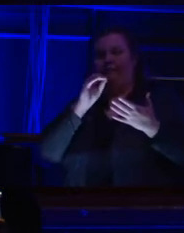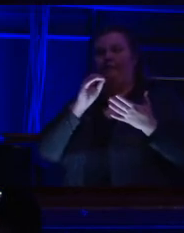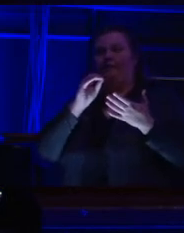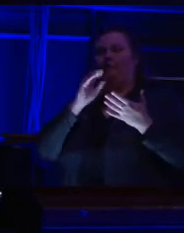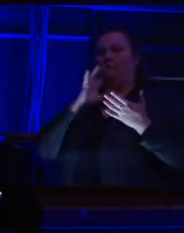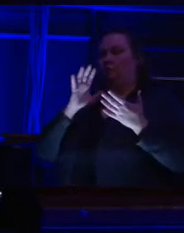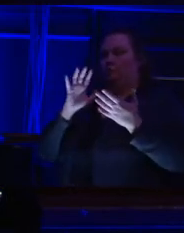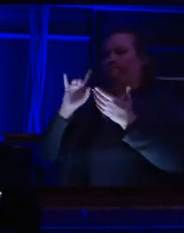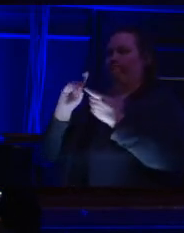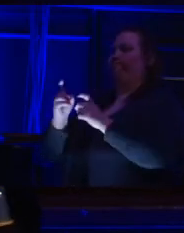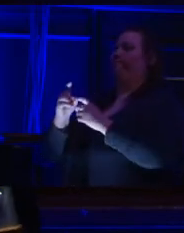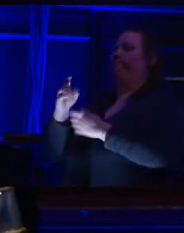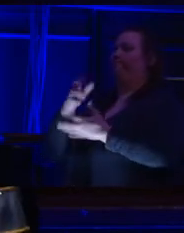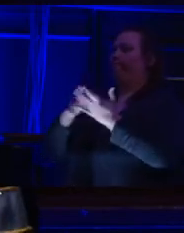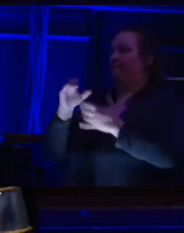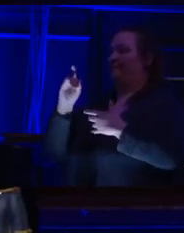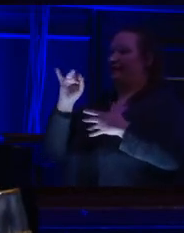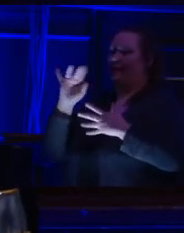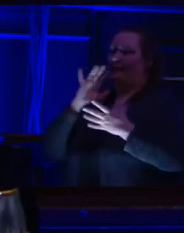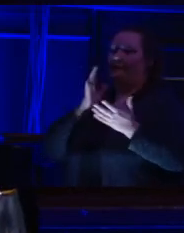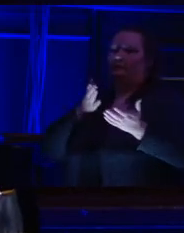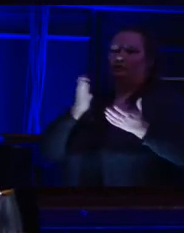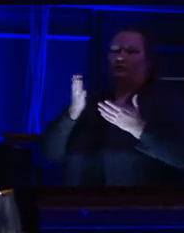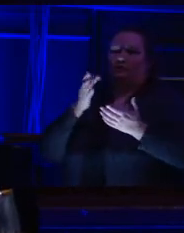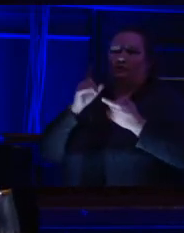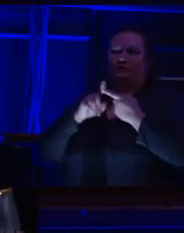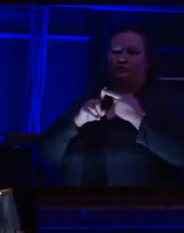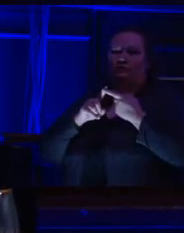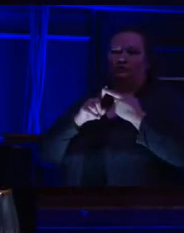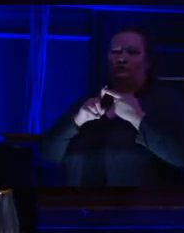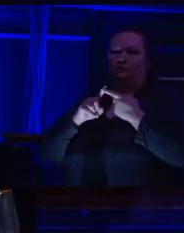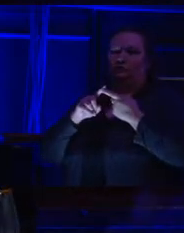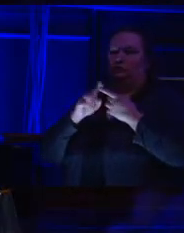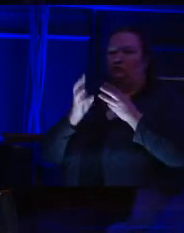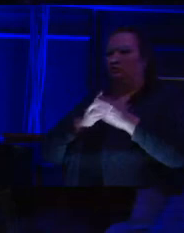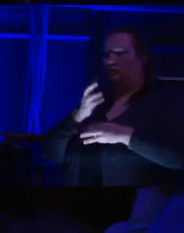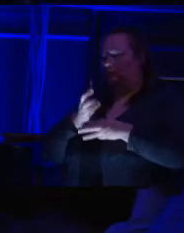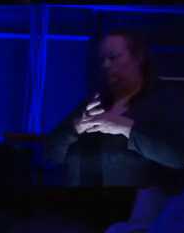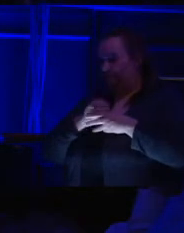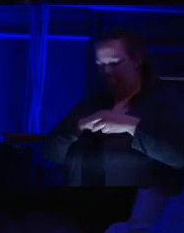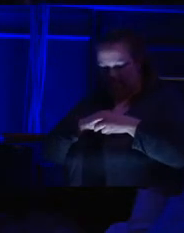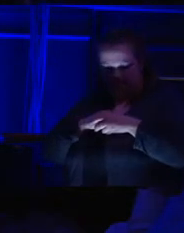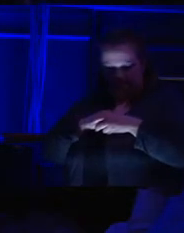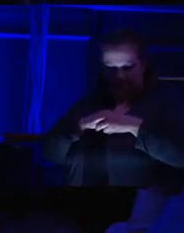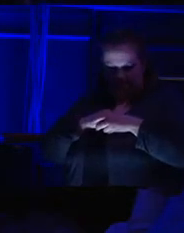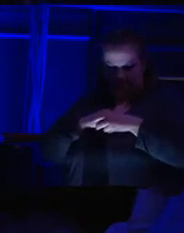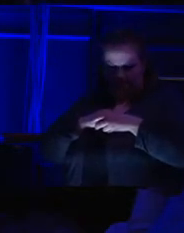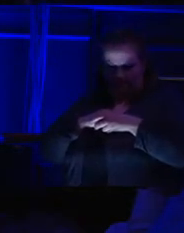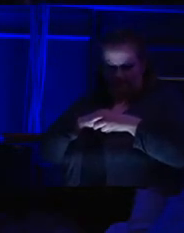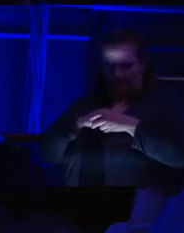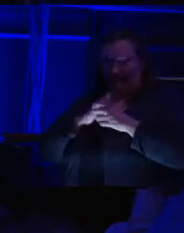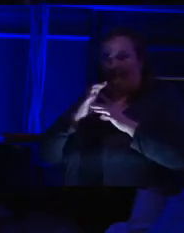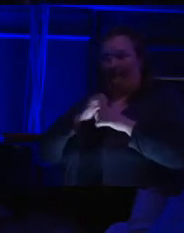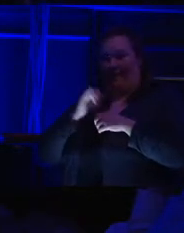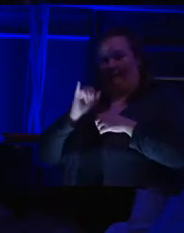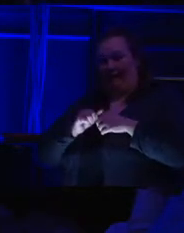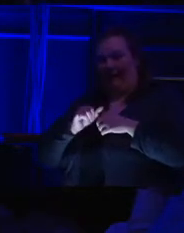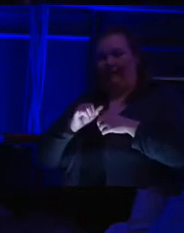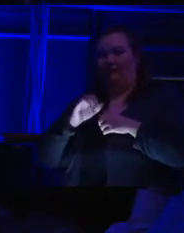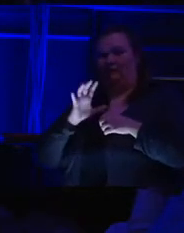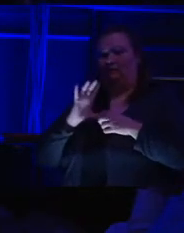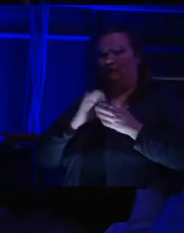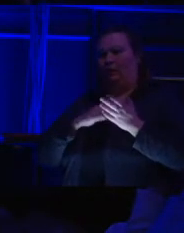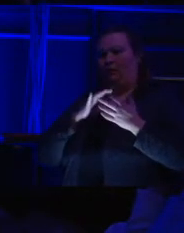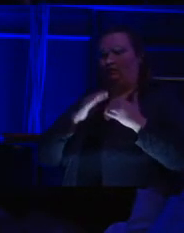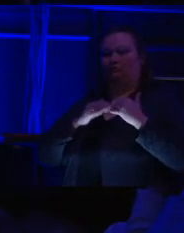difference in society and in service to others. Let us make that the raison